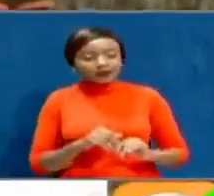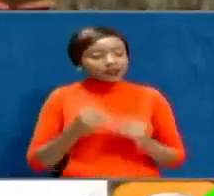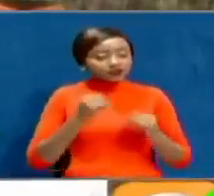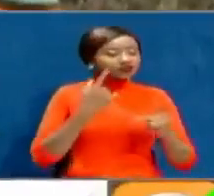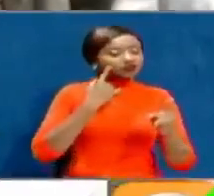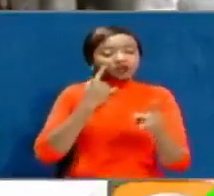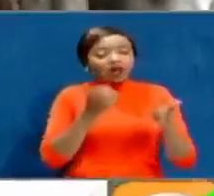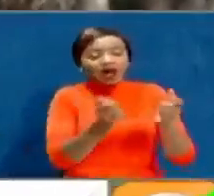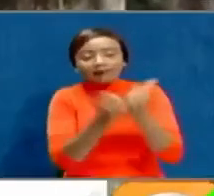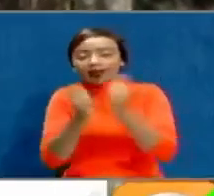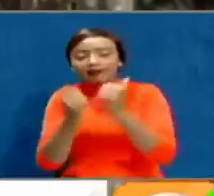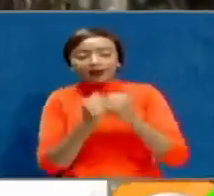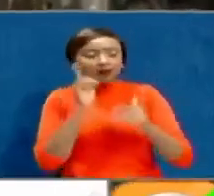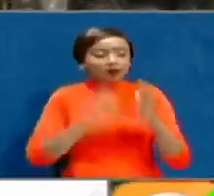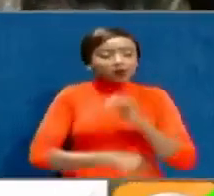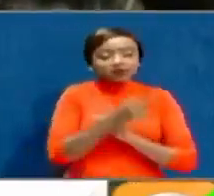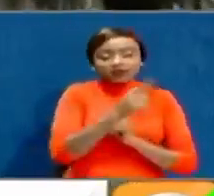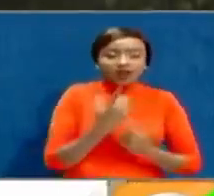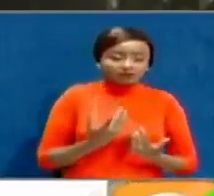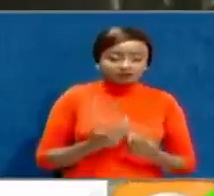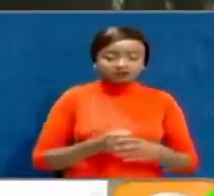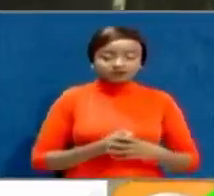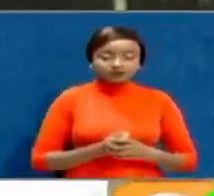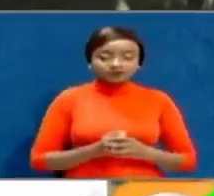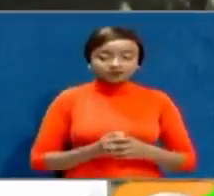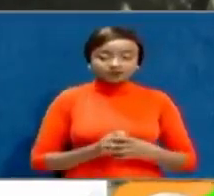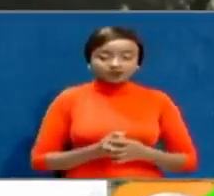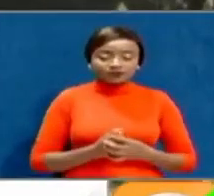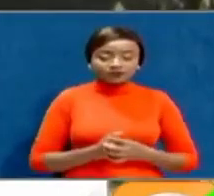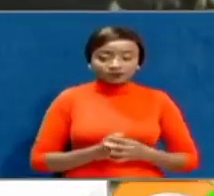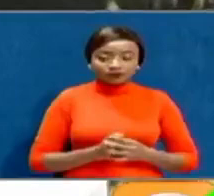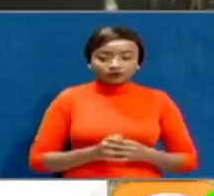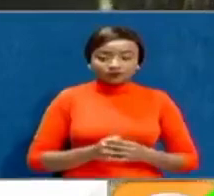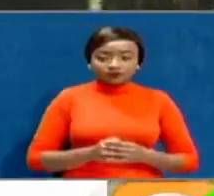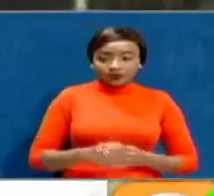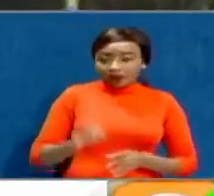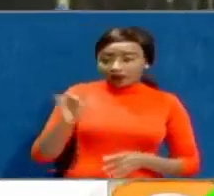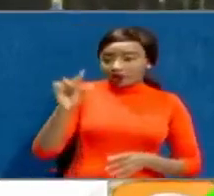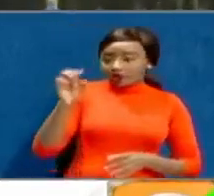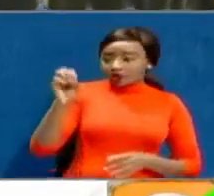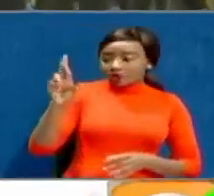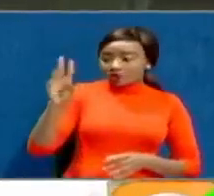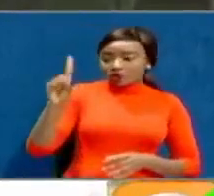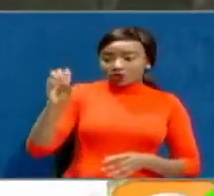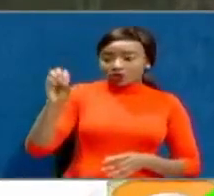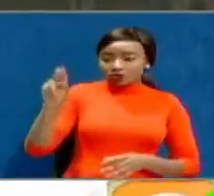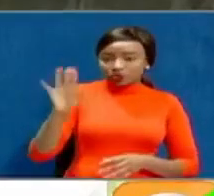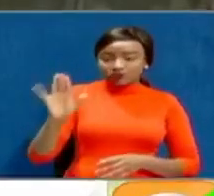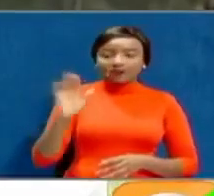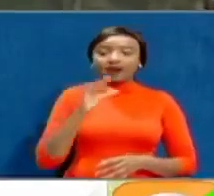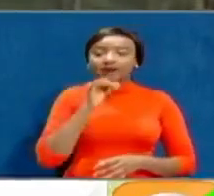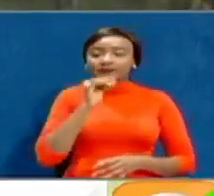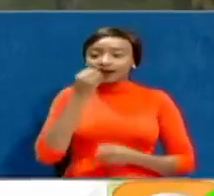trying to follow what was happening within the homestead that was in mourning. According to Gordon Ogola, earlier reports that